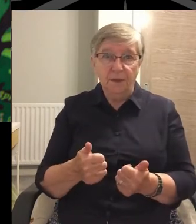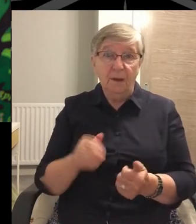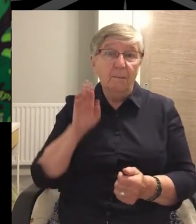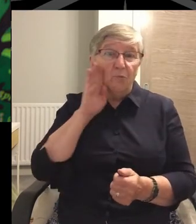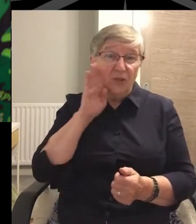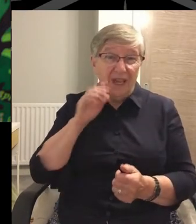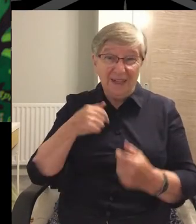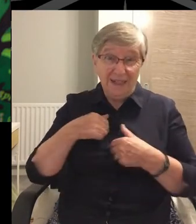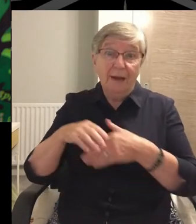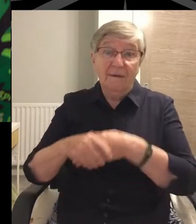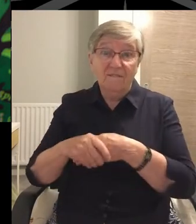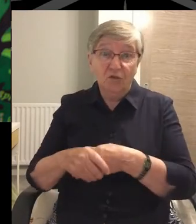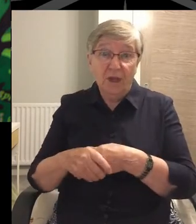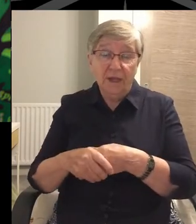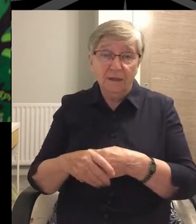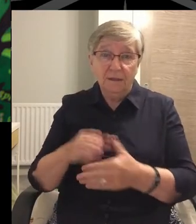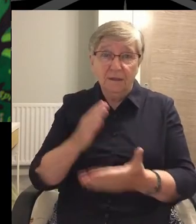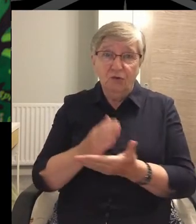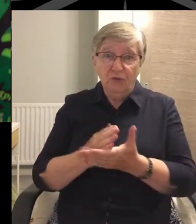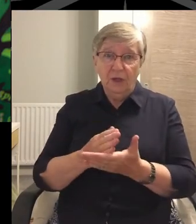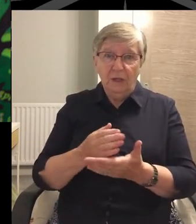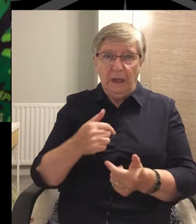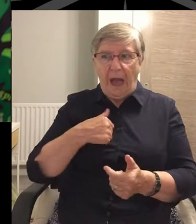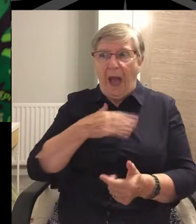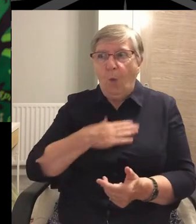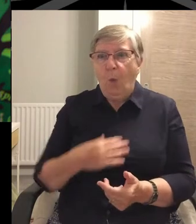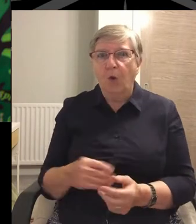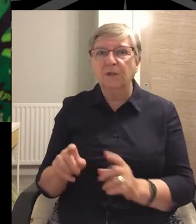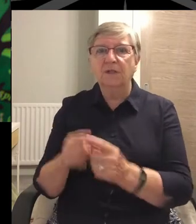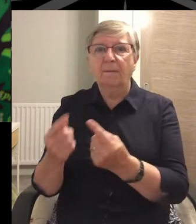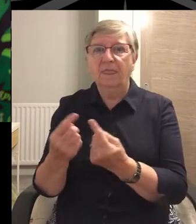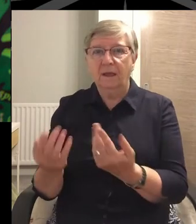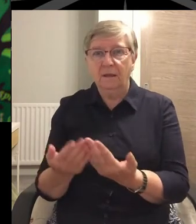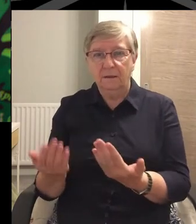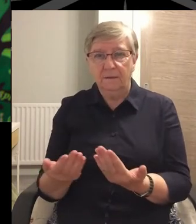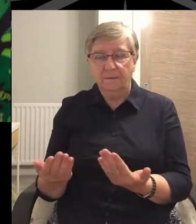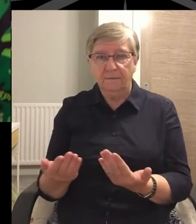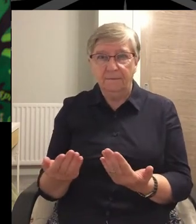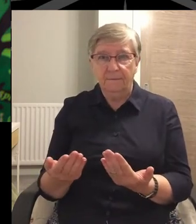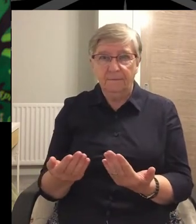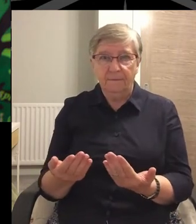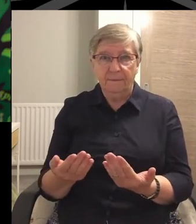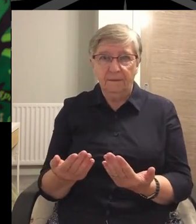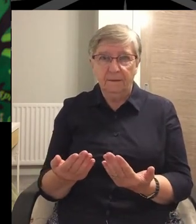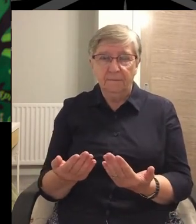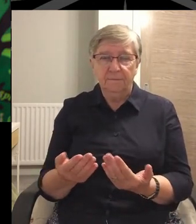Pretending that we're a friend when really we're after something is not something that we admire.